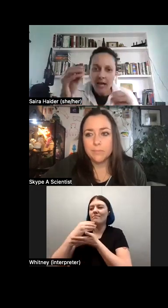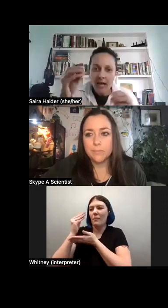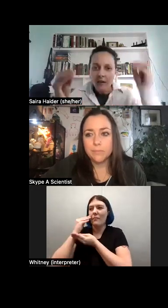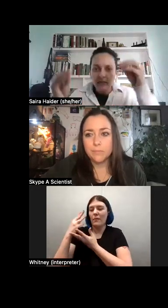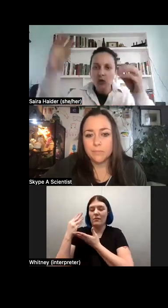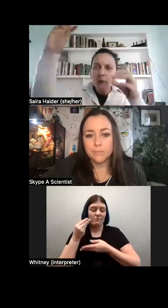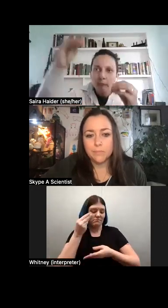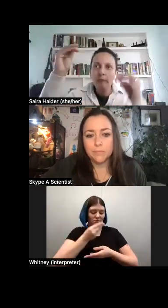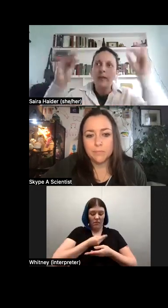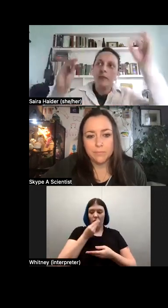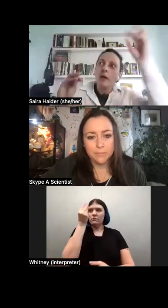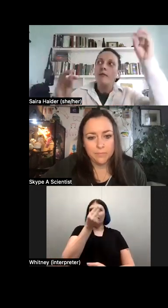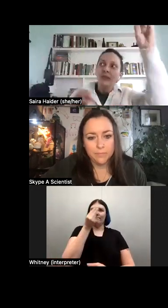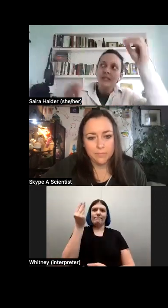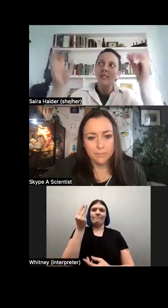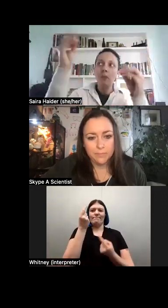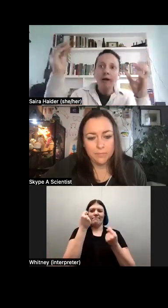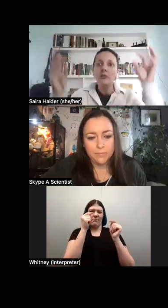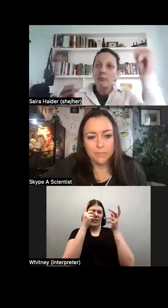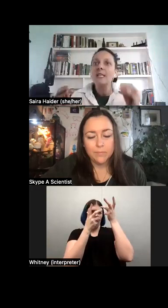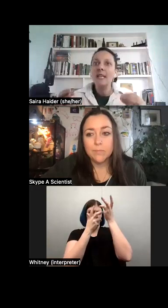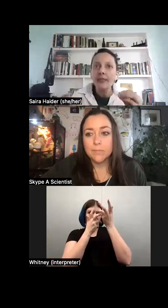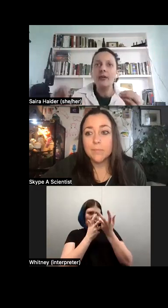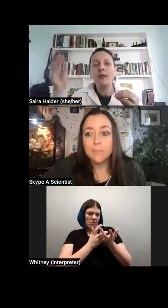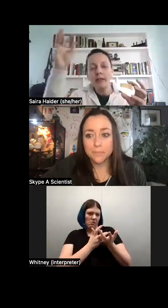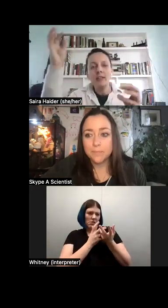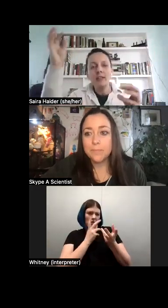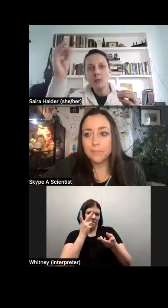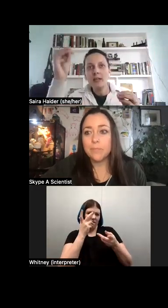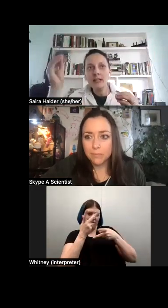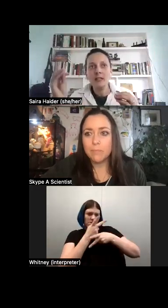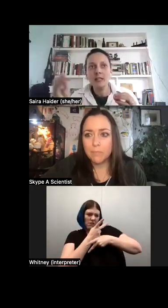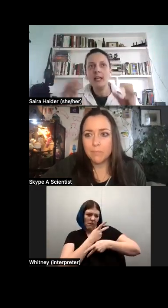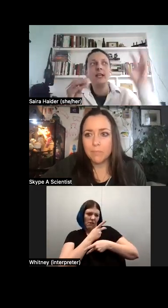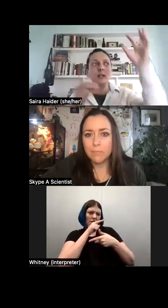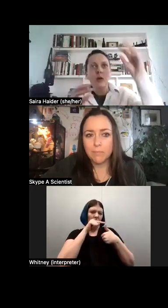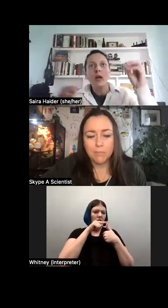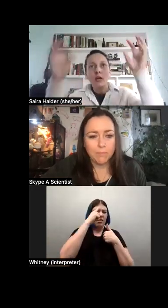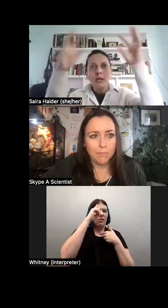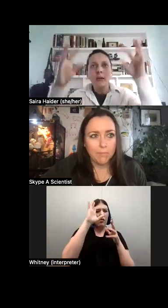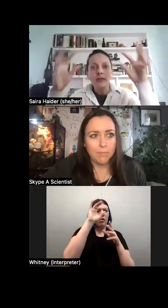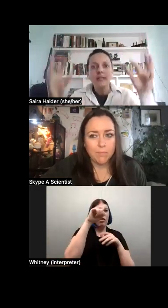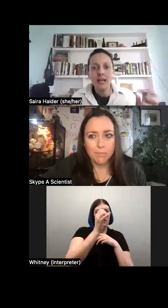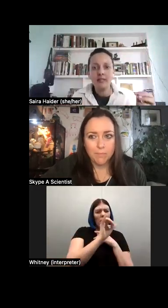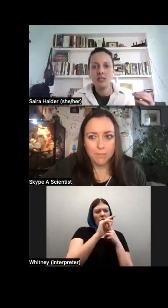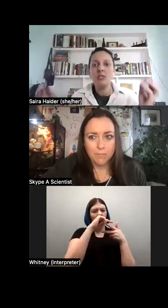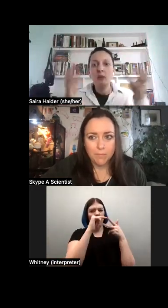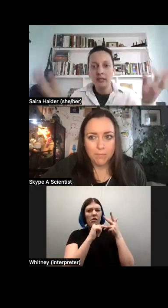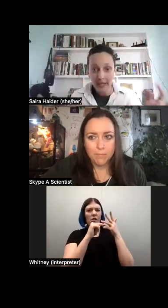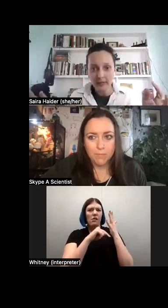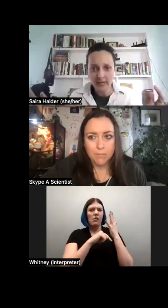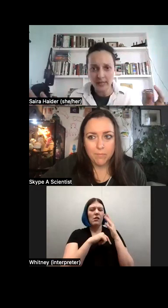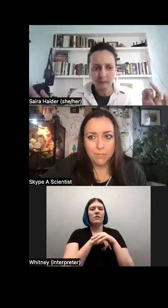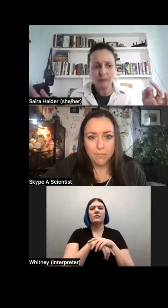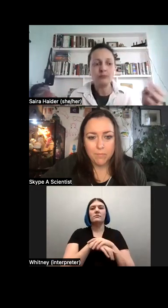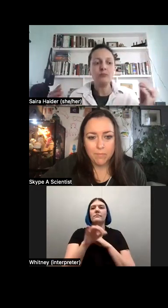then I try to kind of fit this puzzle together. Okay, this is what I think it looks like. I try to put that together just like you would a